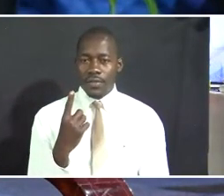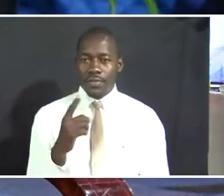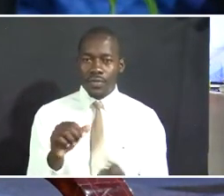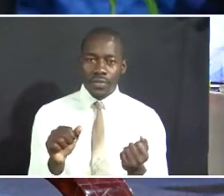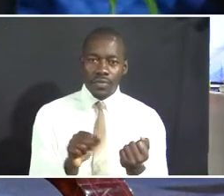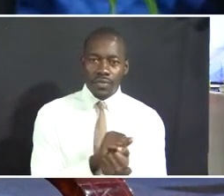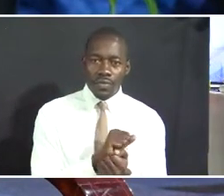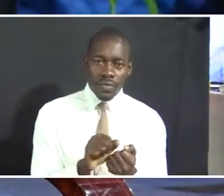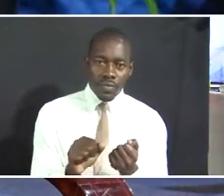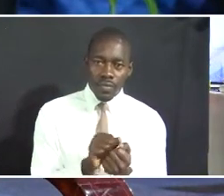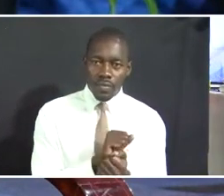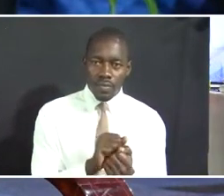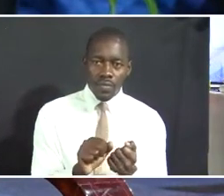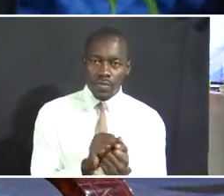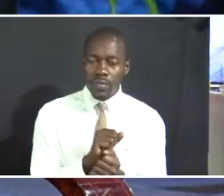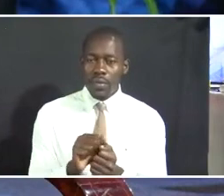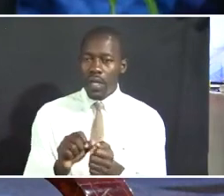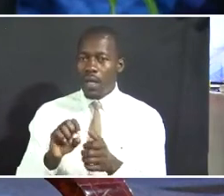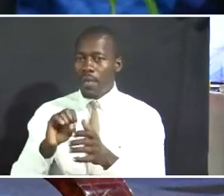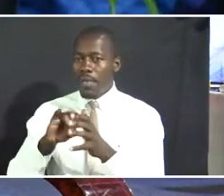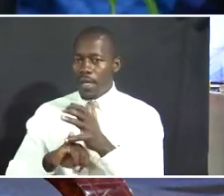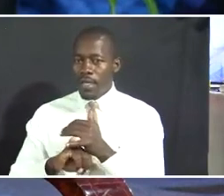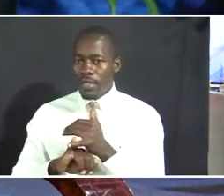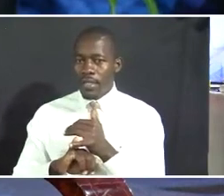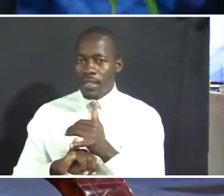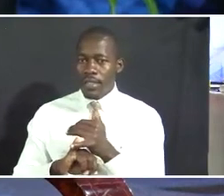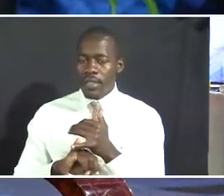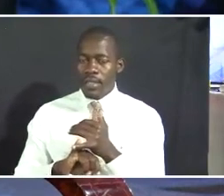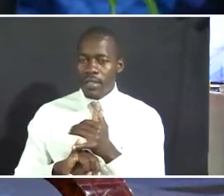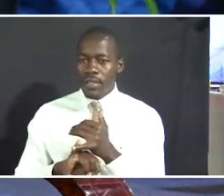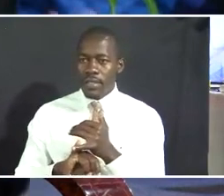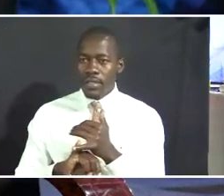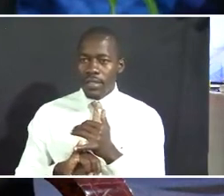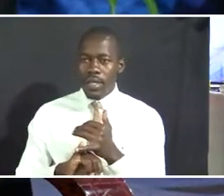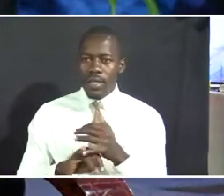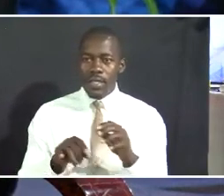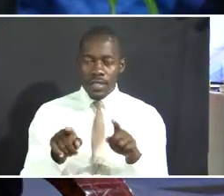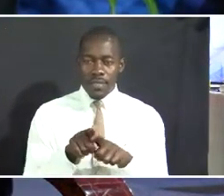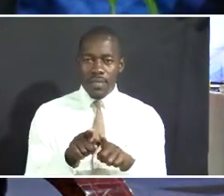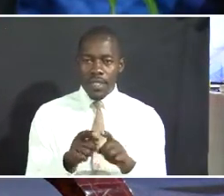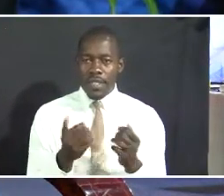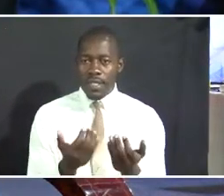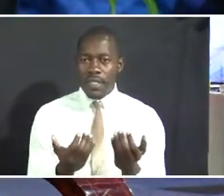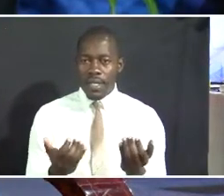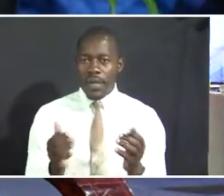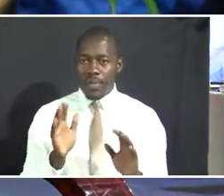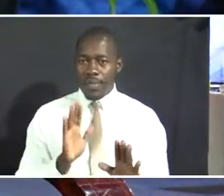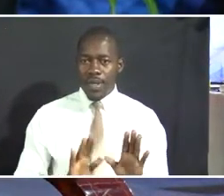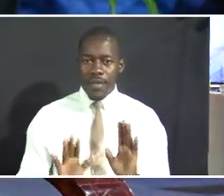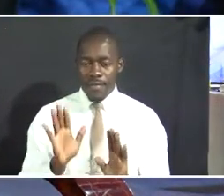And also destroy marriages. So that is why you see the way children behave,